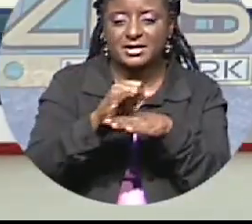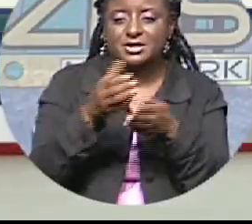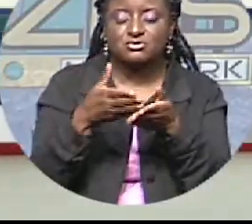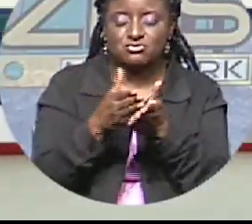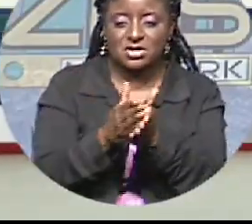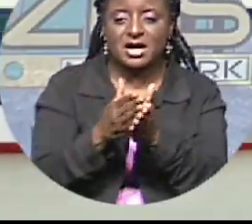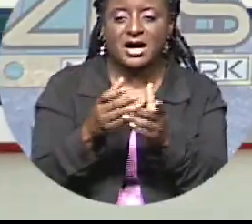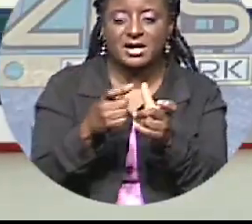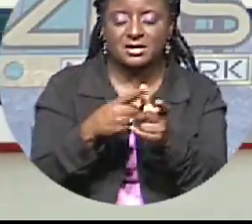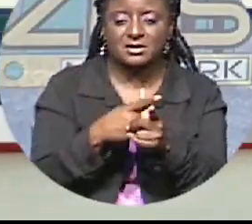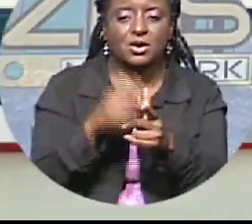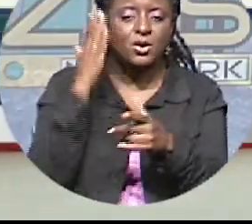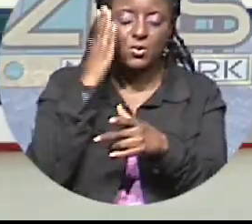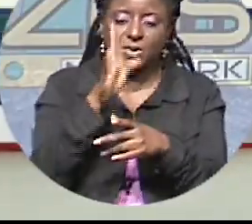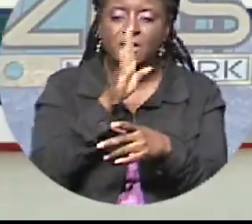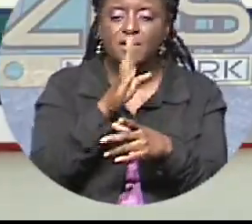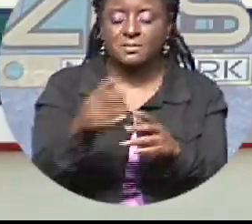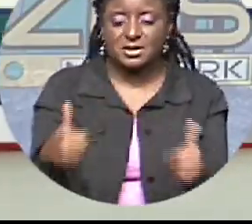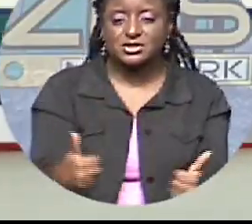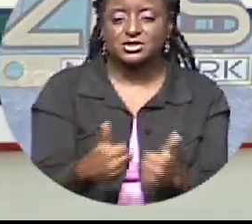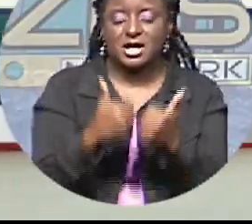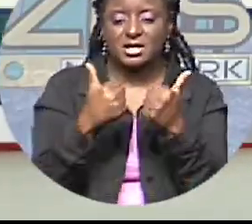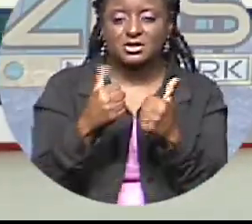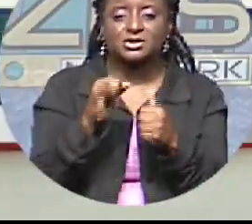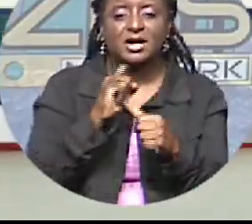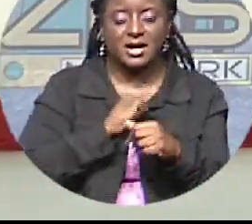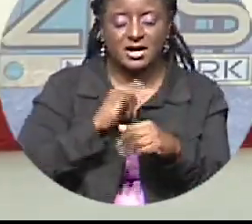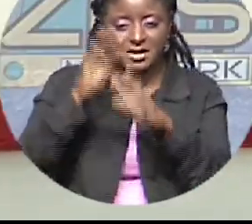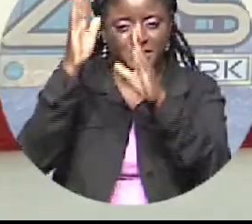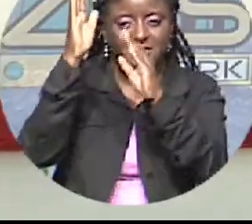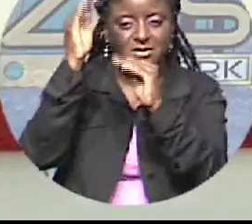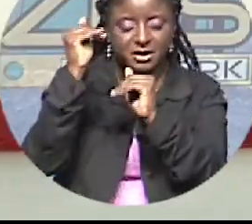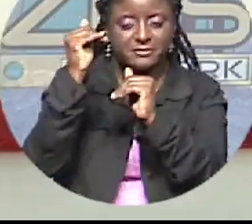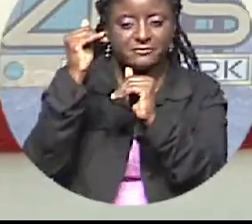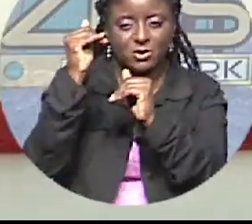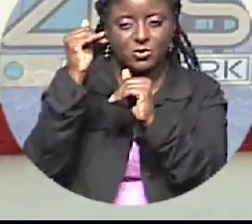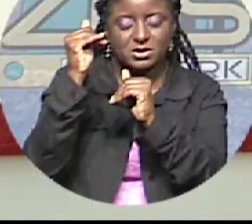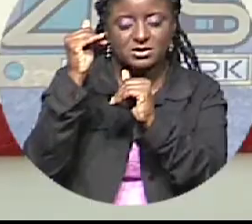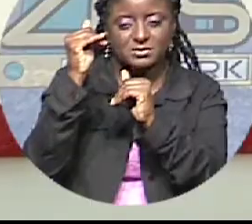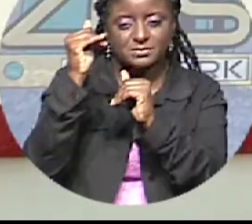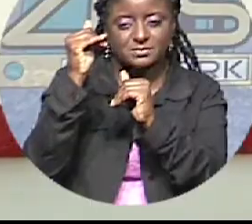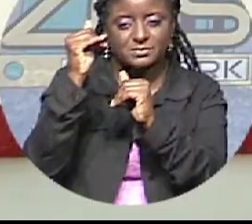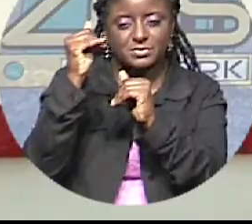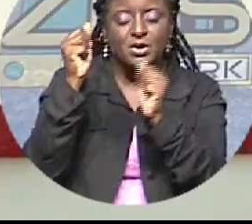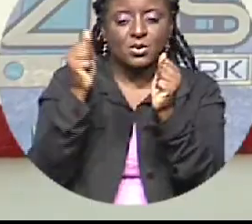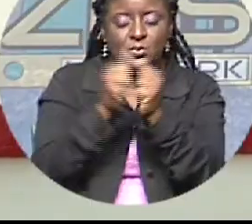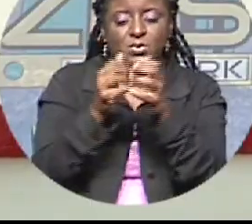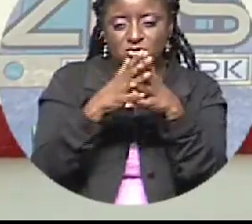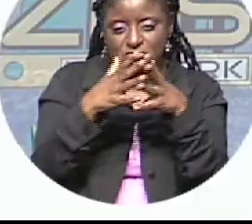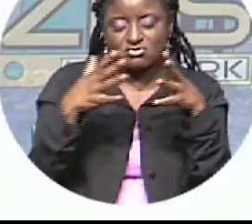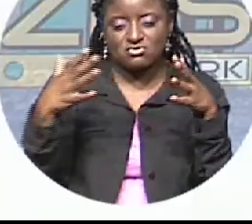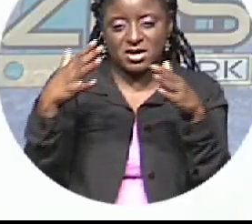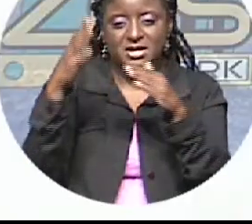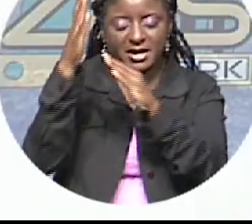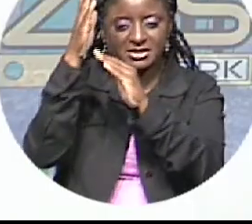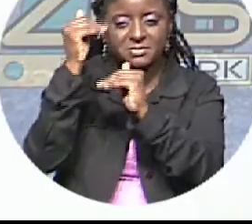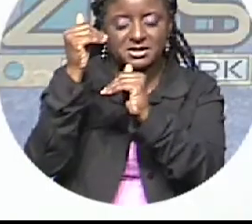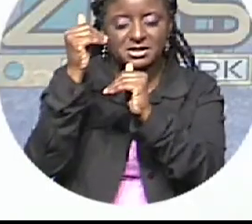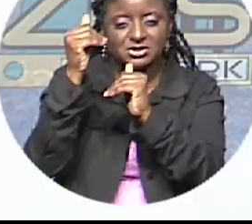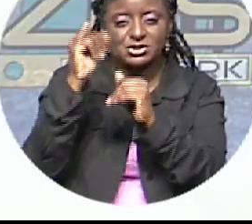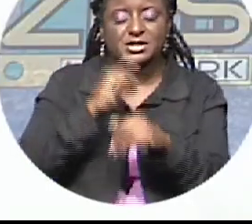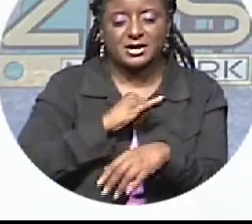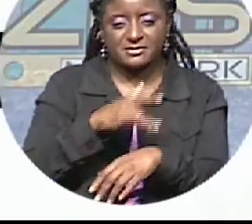be a challenge, but I'm looking forward to it with great expectation. I feel